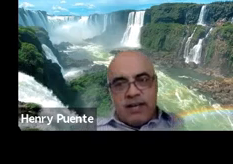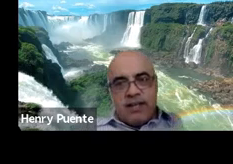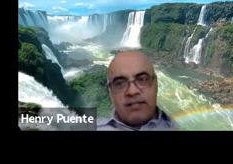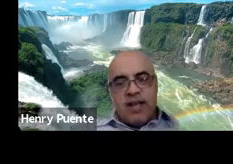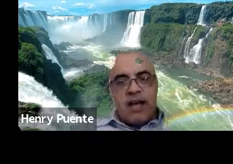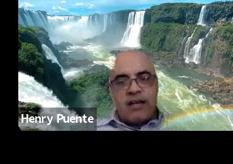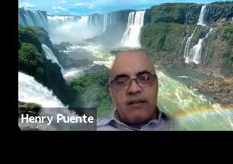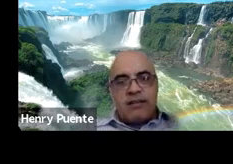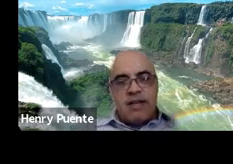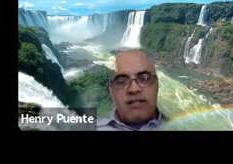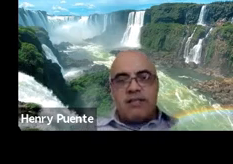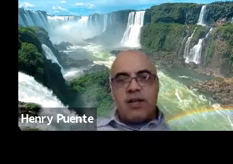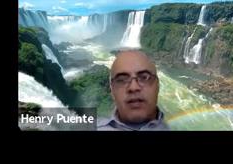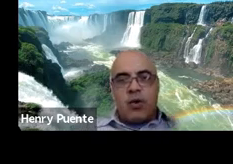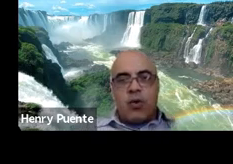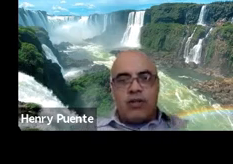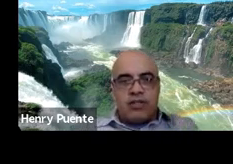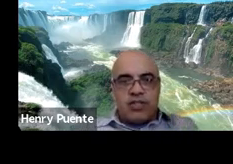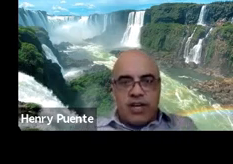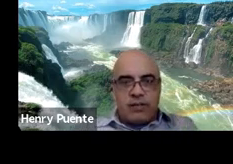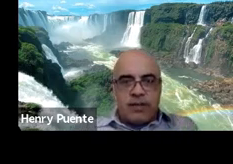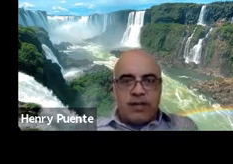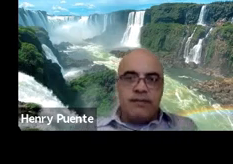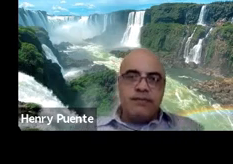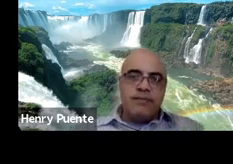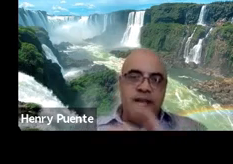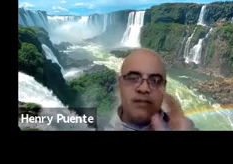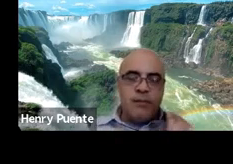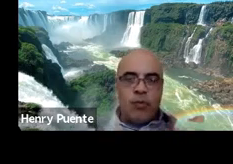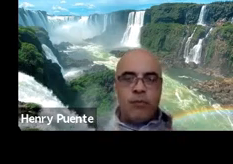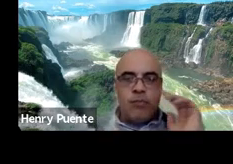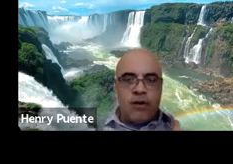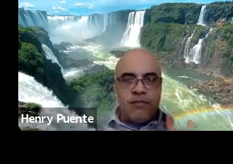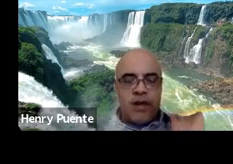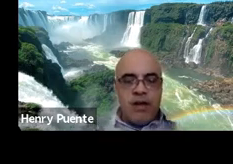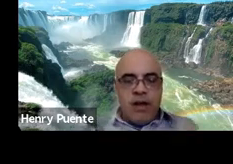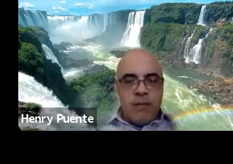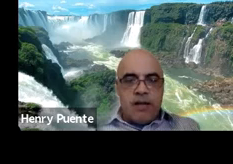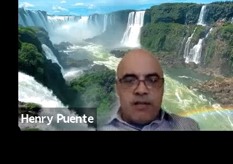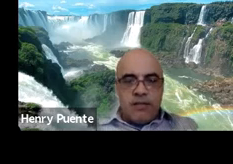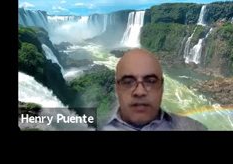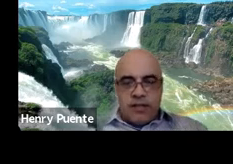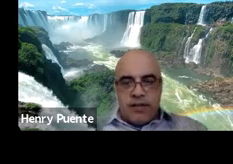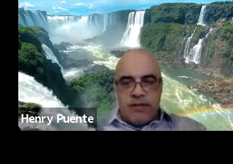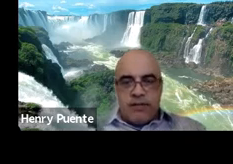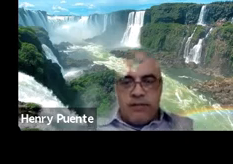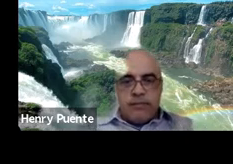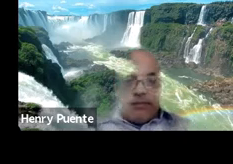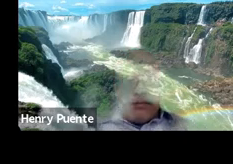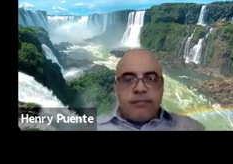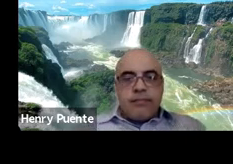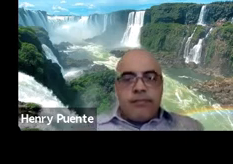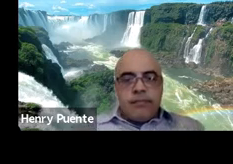this, it's not necessarily going to change me. That's an important part about this theory.